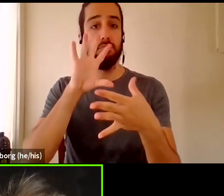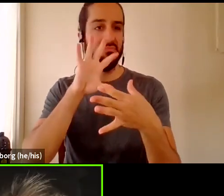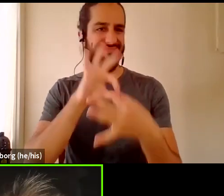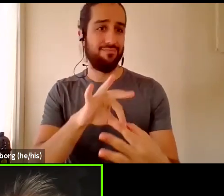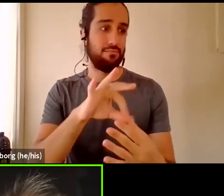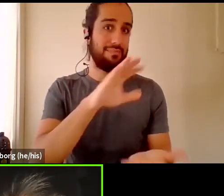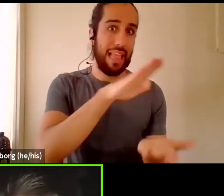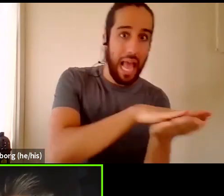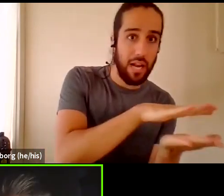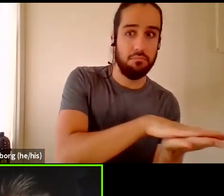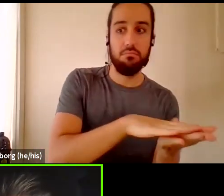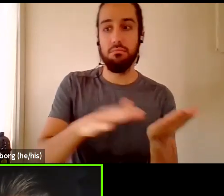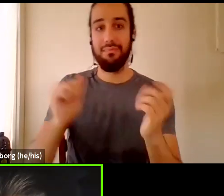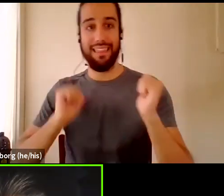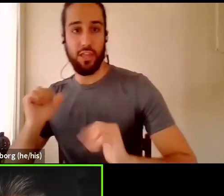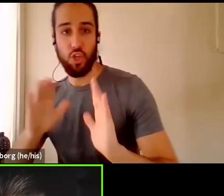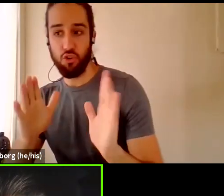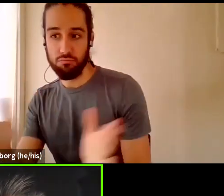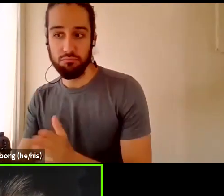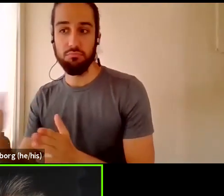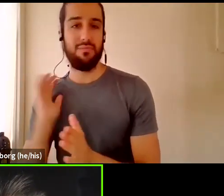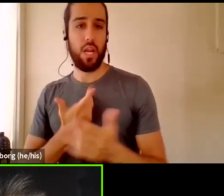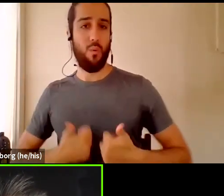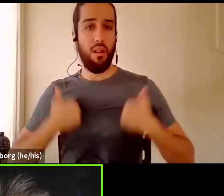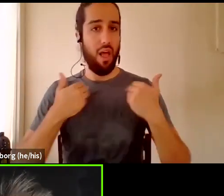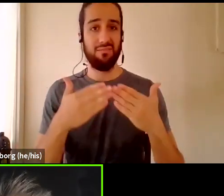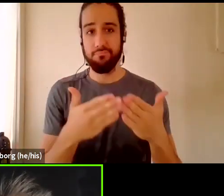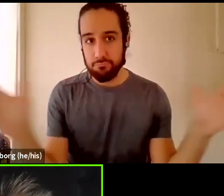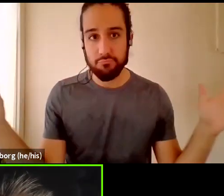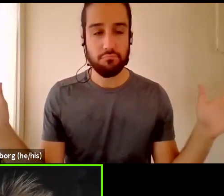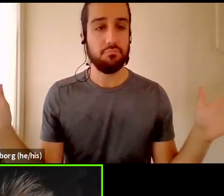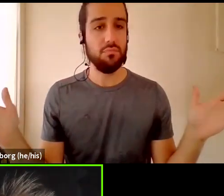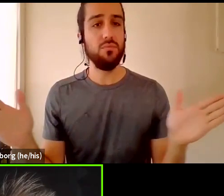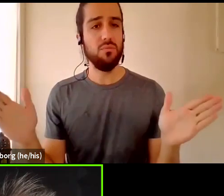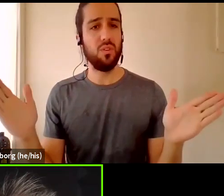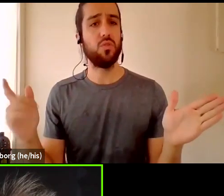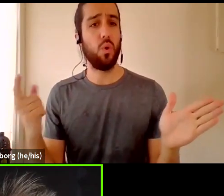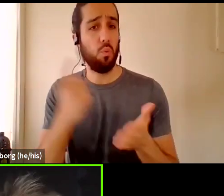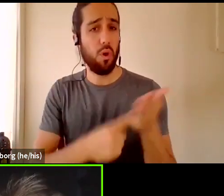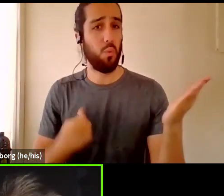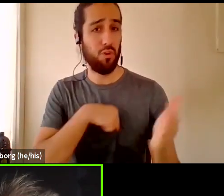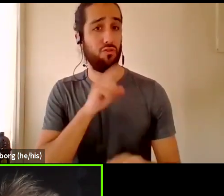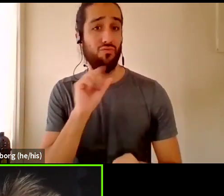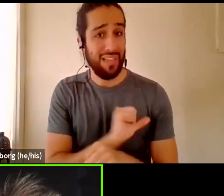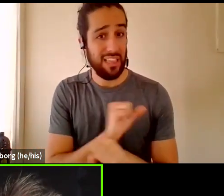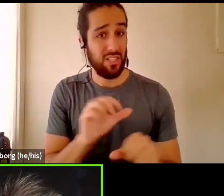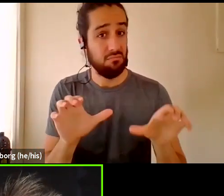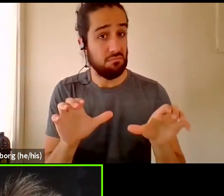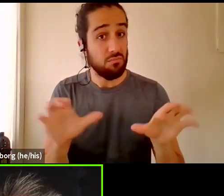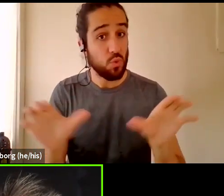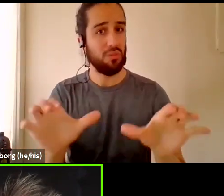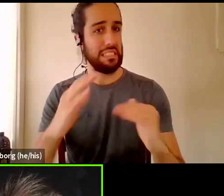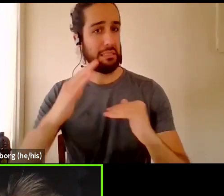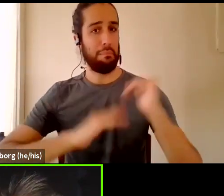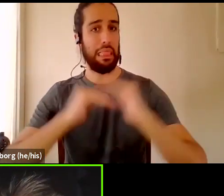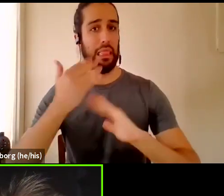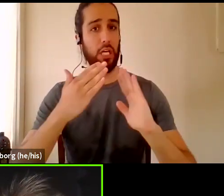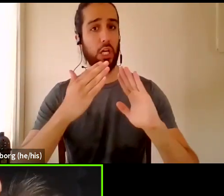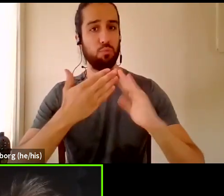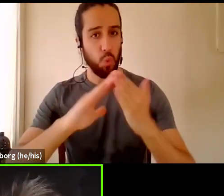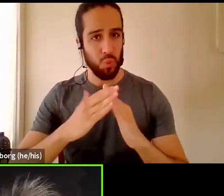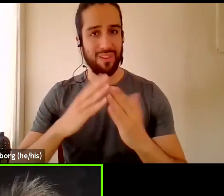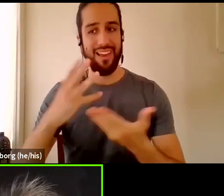I'm really moved by this idea that what we're really doing is building up community outside